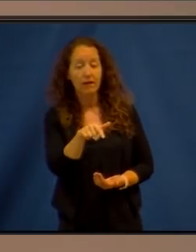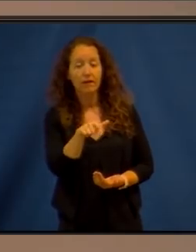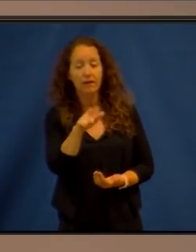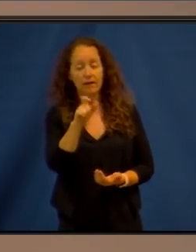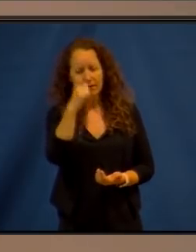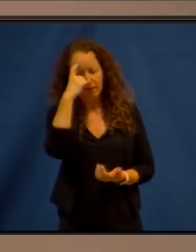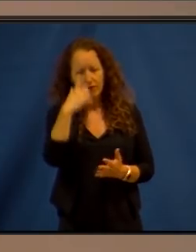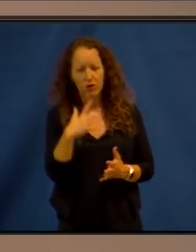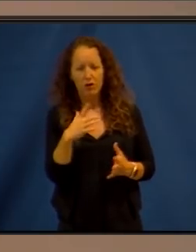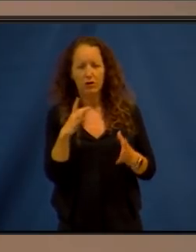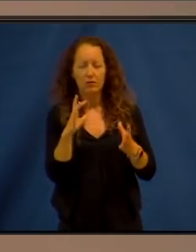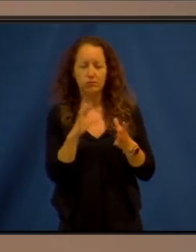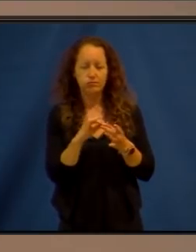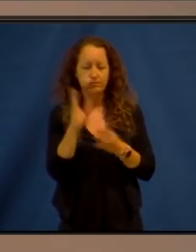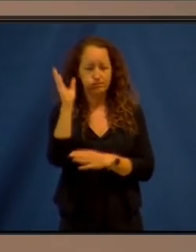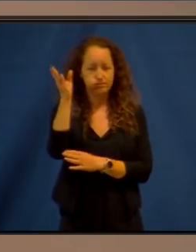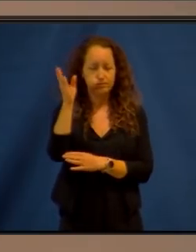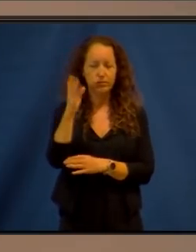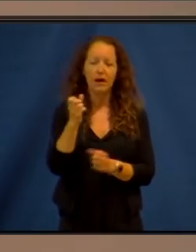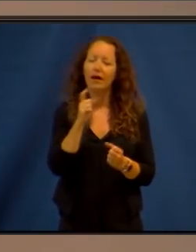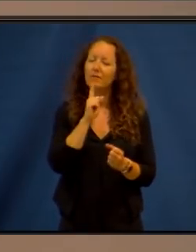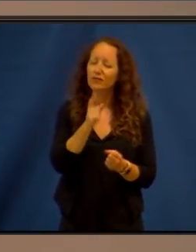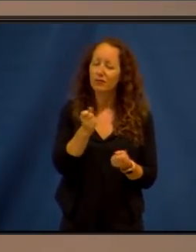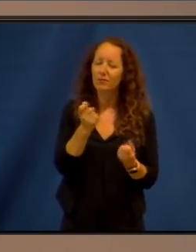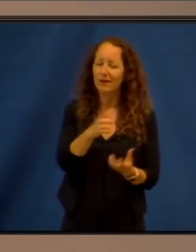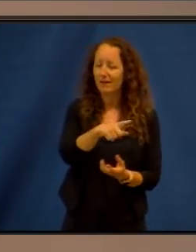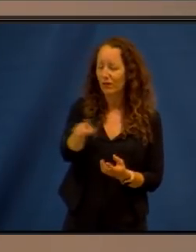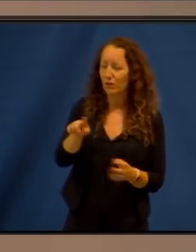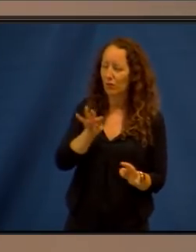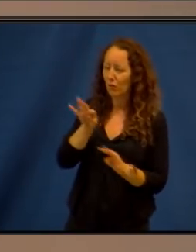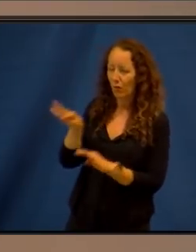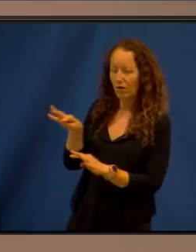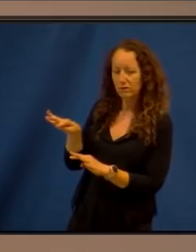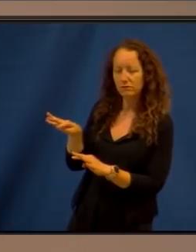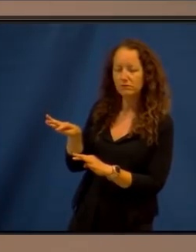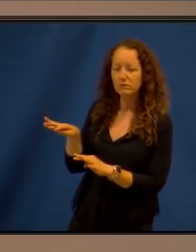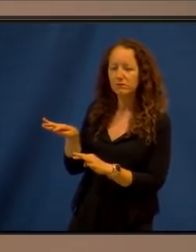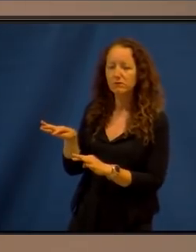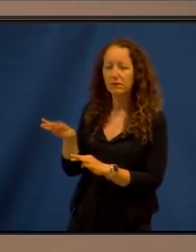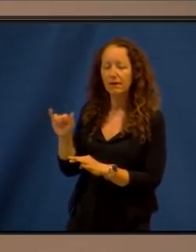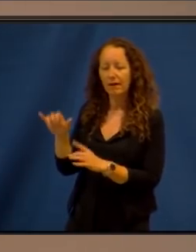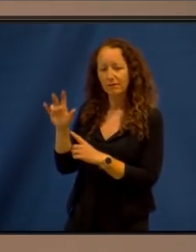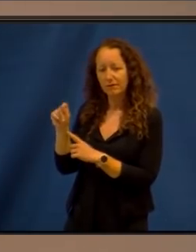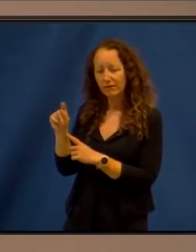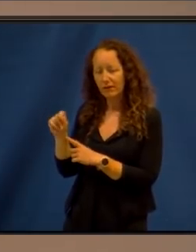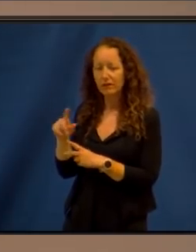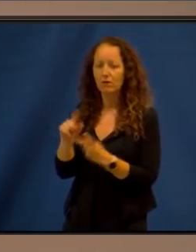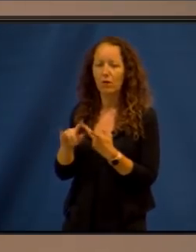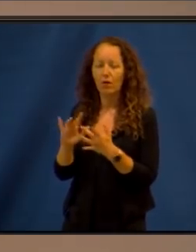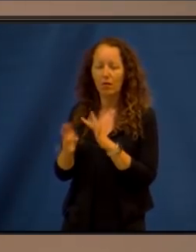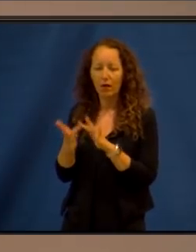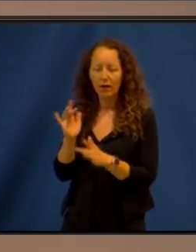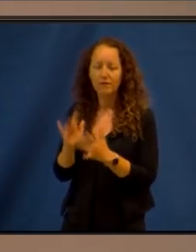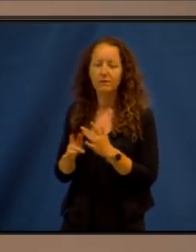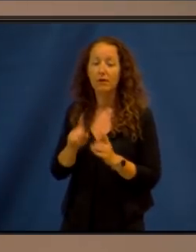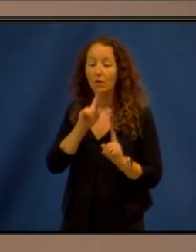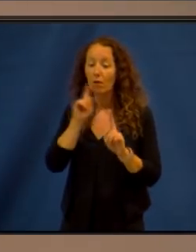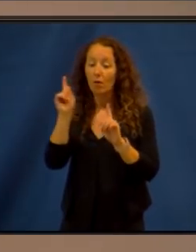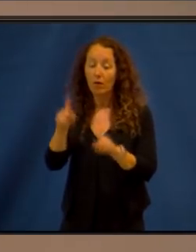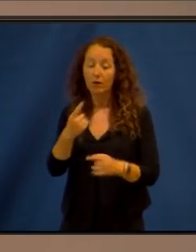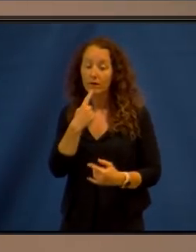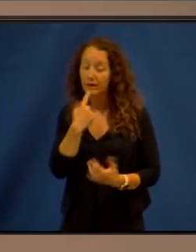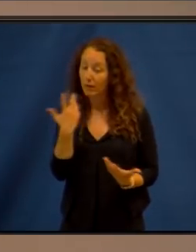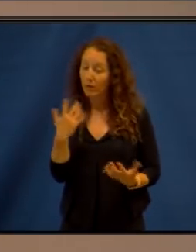gave his talk about the extension of the executive order. The governor's theme was stay home, stay